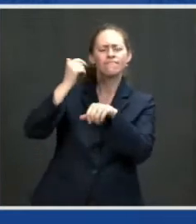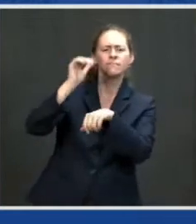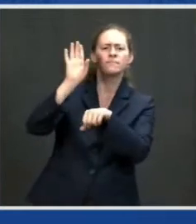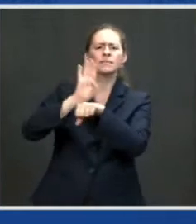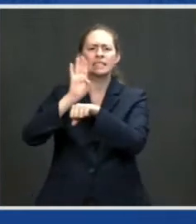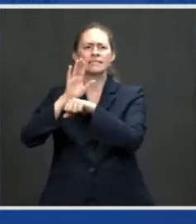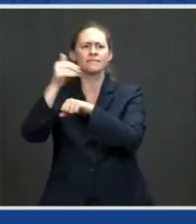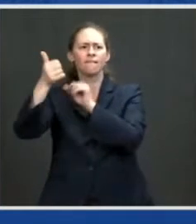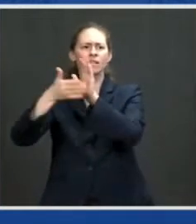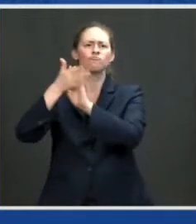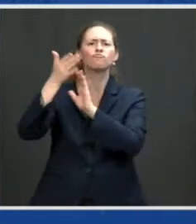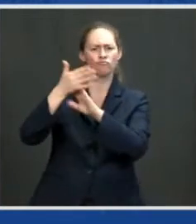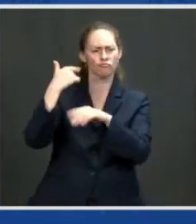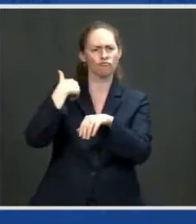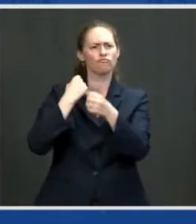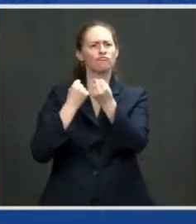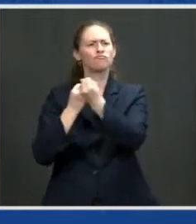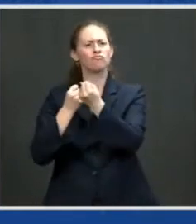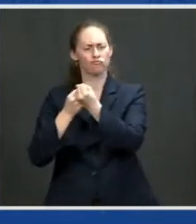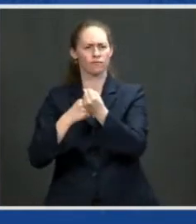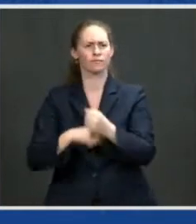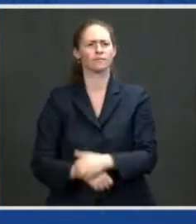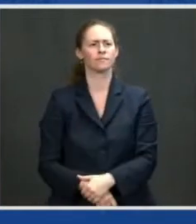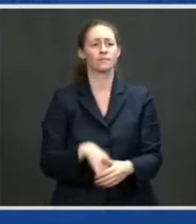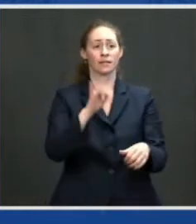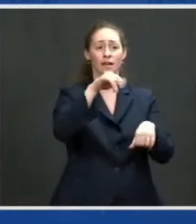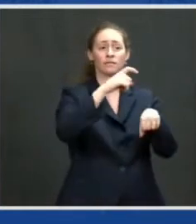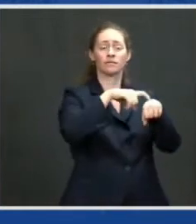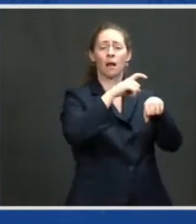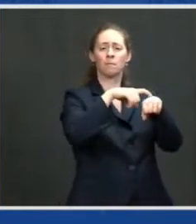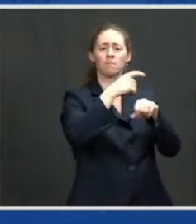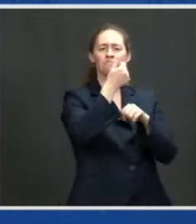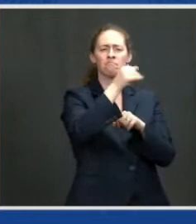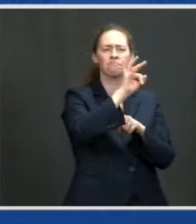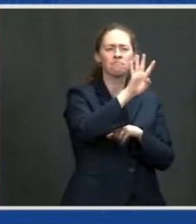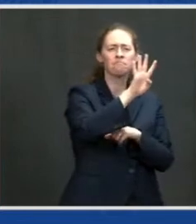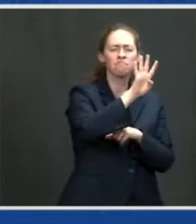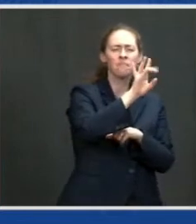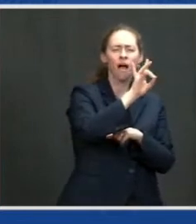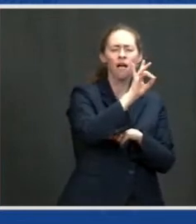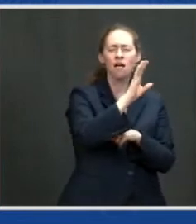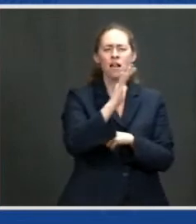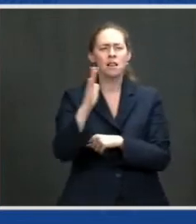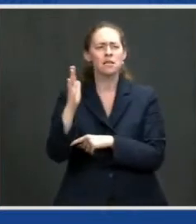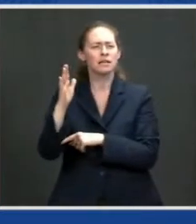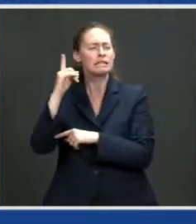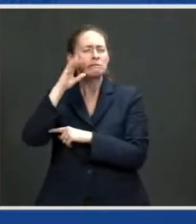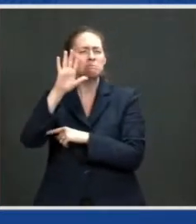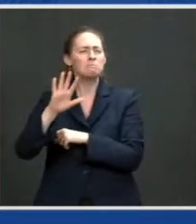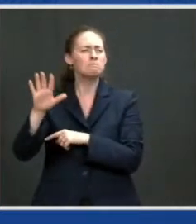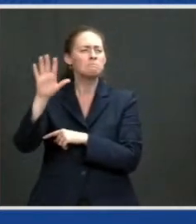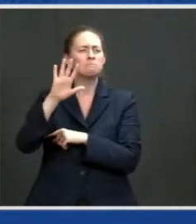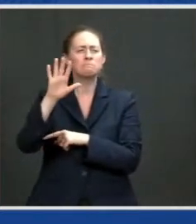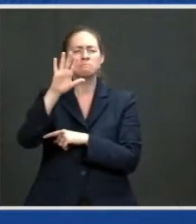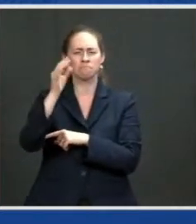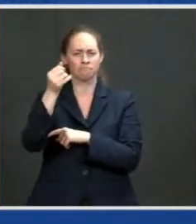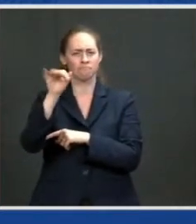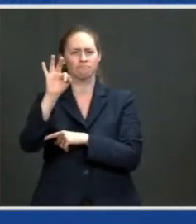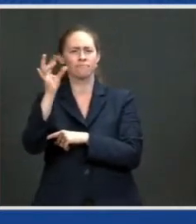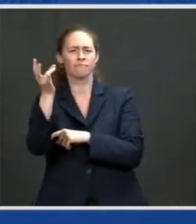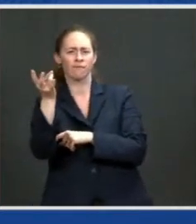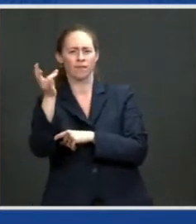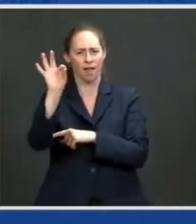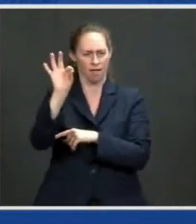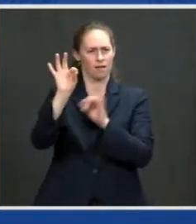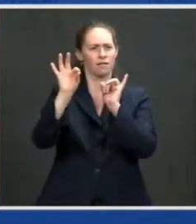to 1977, I think it was 1977, 79, productivity in